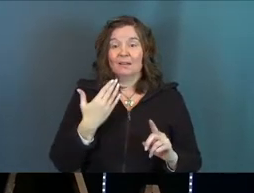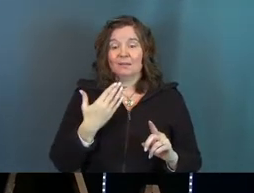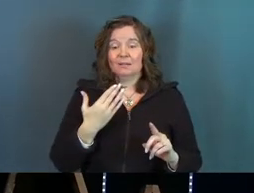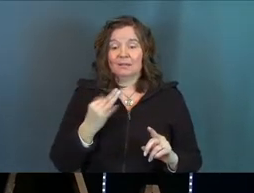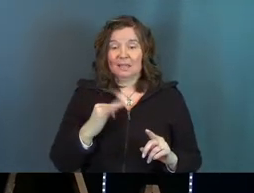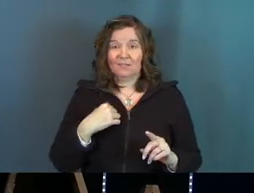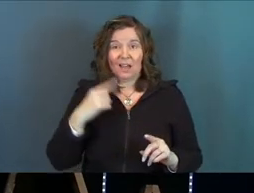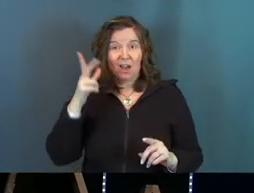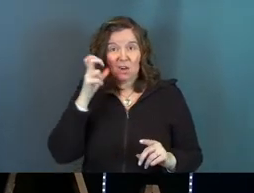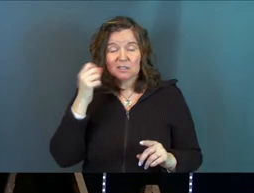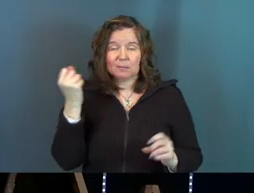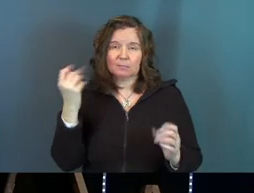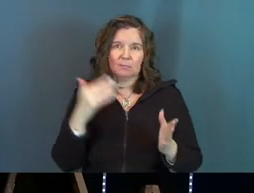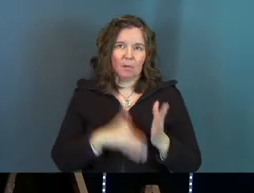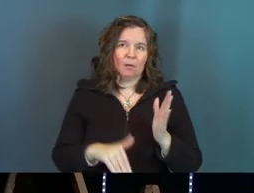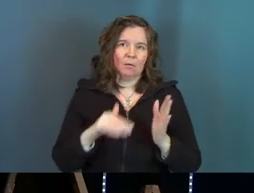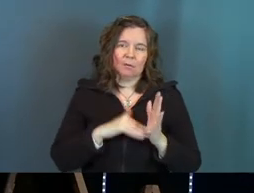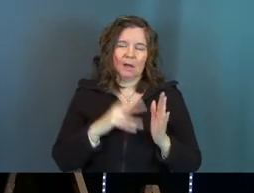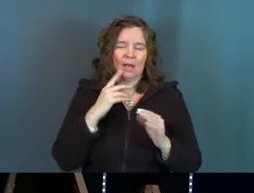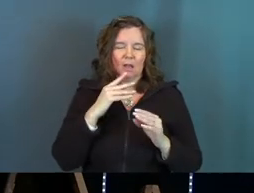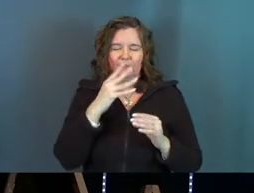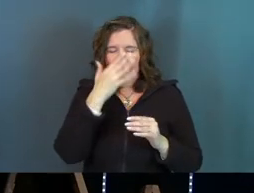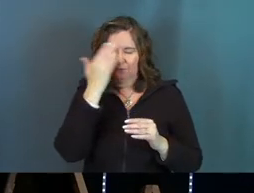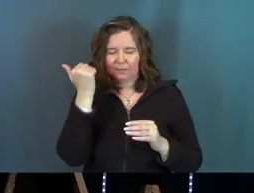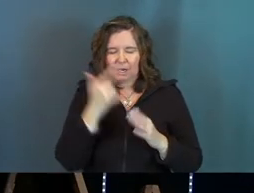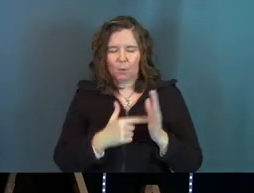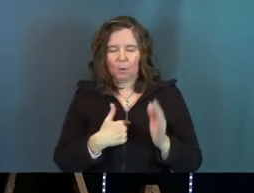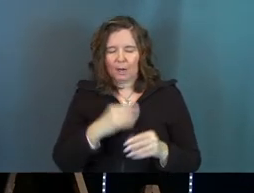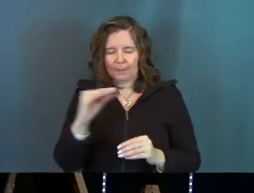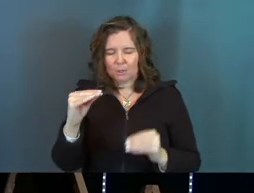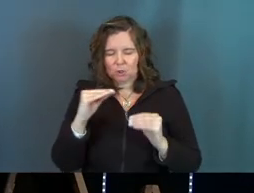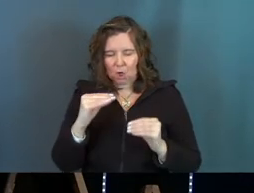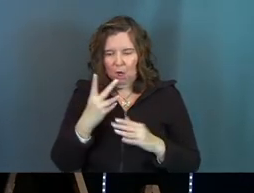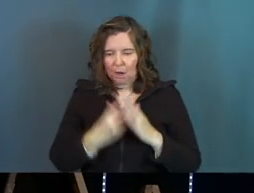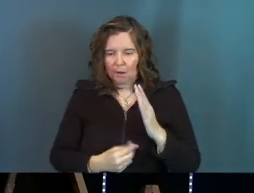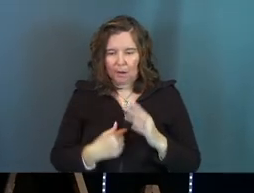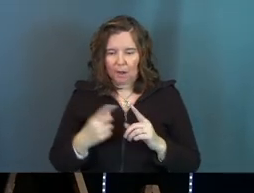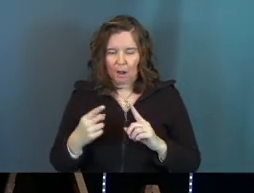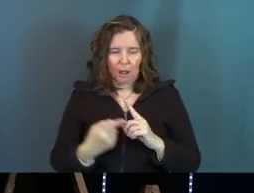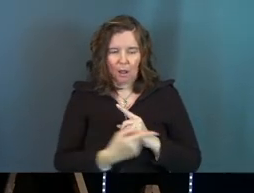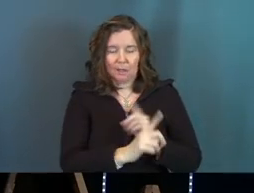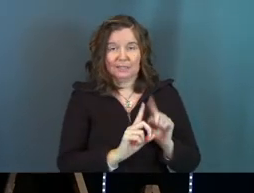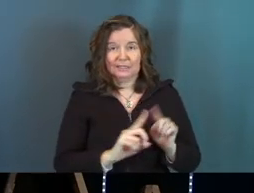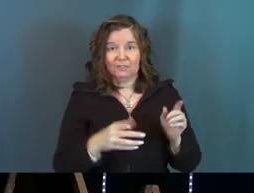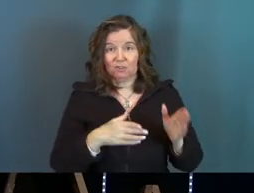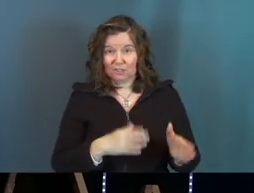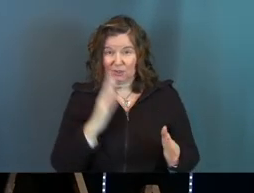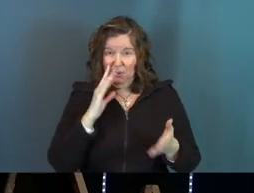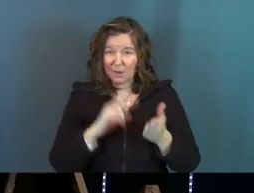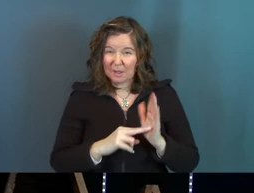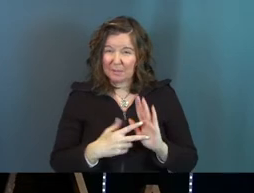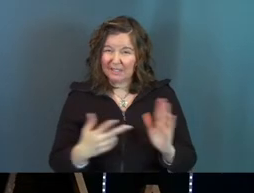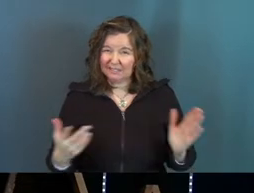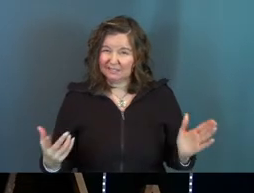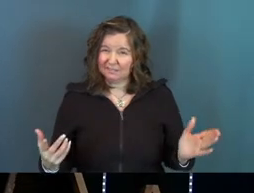you guys, even if I've heard something 1,000 times, I often lose sight of what I've been taught and kind of wander off in a different direction. You guys know what I'm